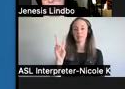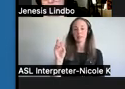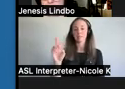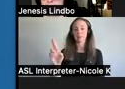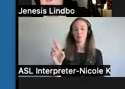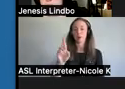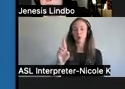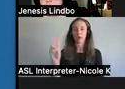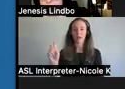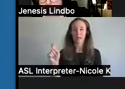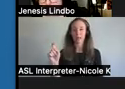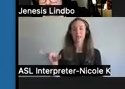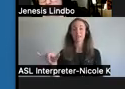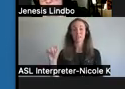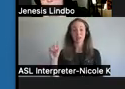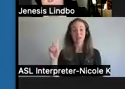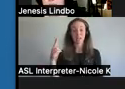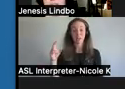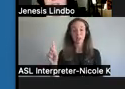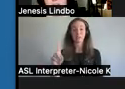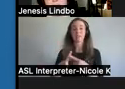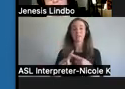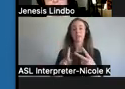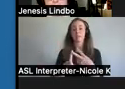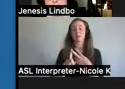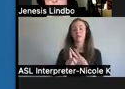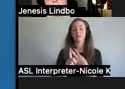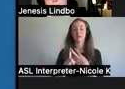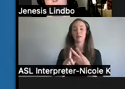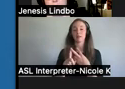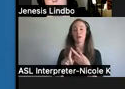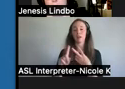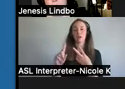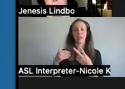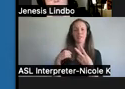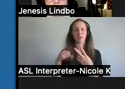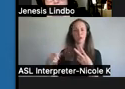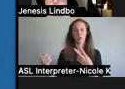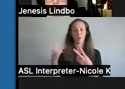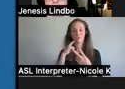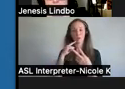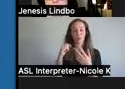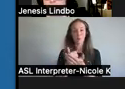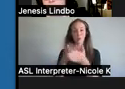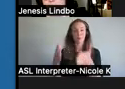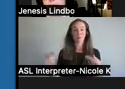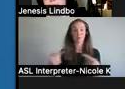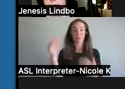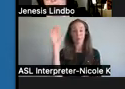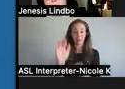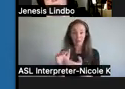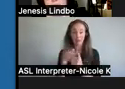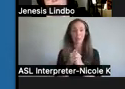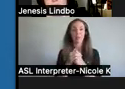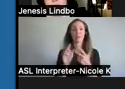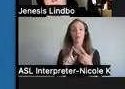ADHD. There is EaseVRX, which is FDA approved for pain reduction. There